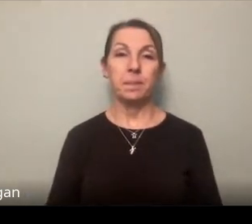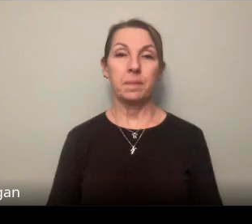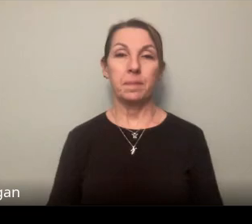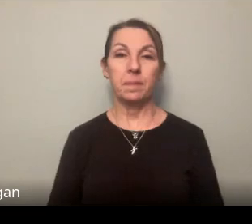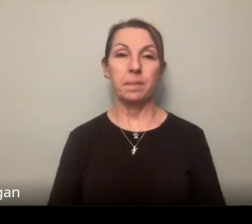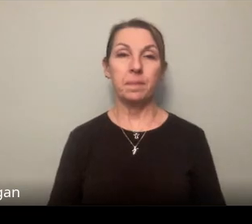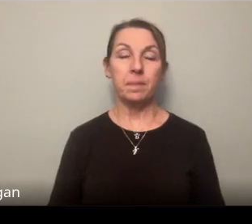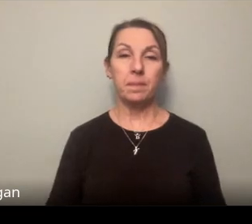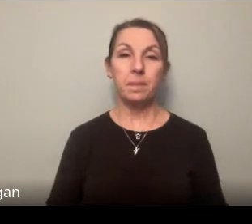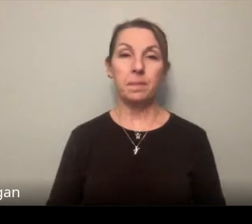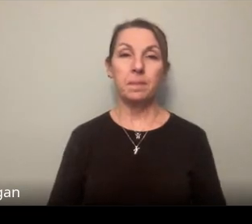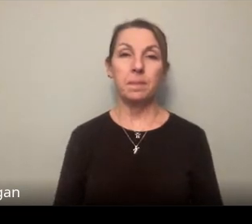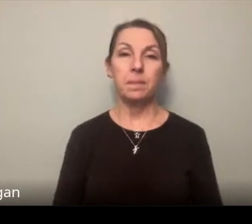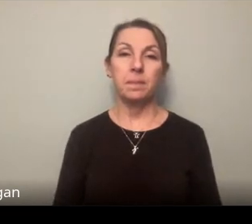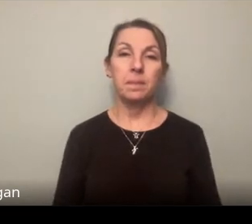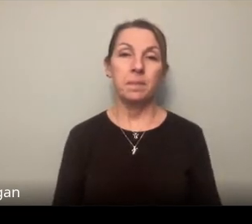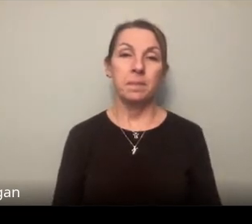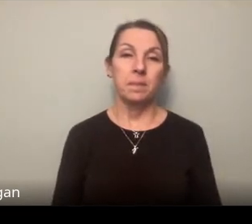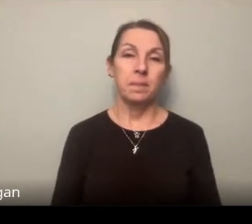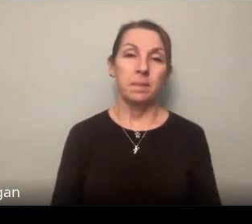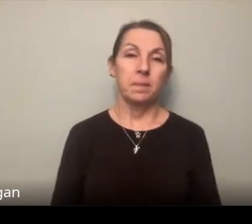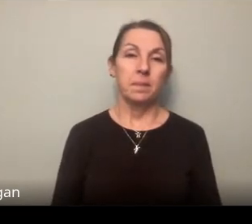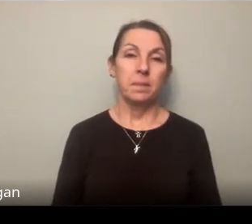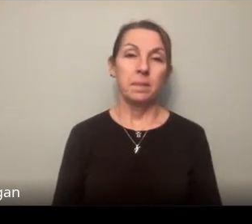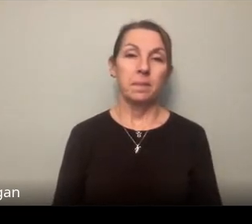Just a little bit.